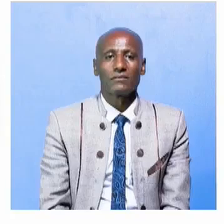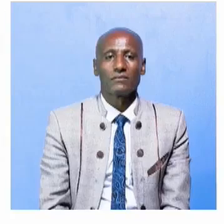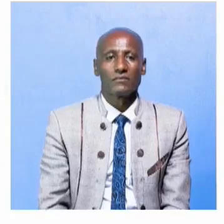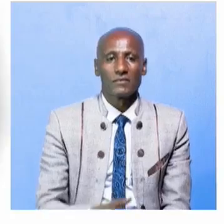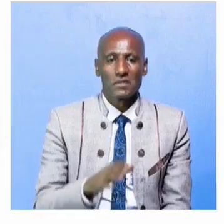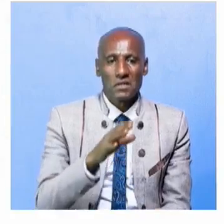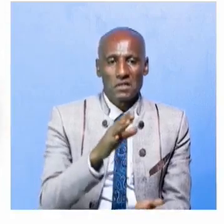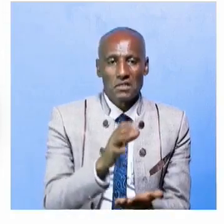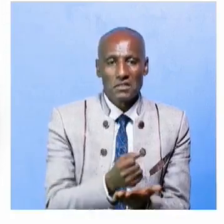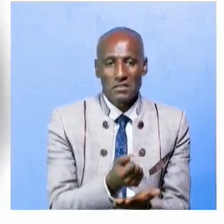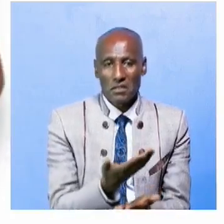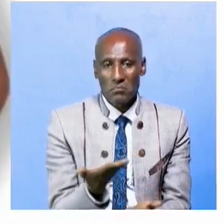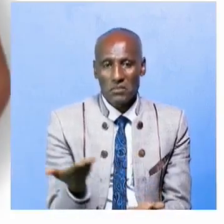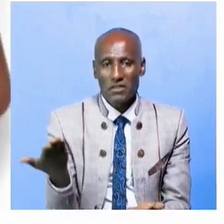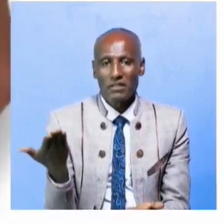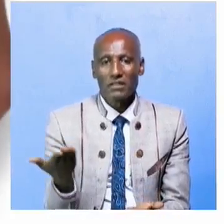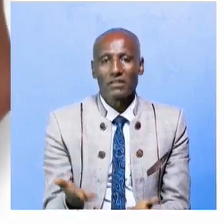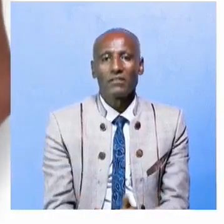something